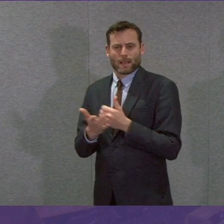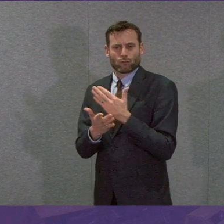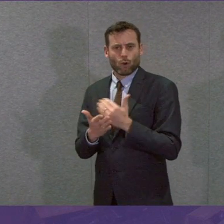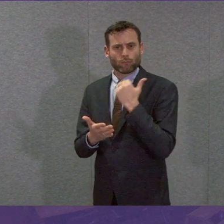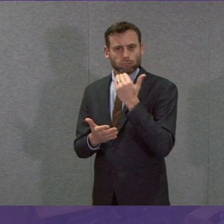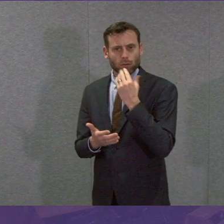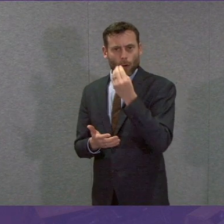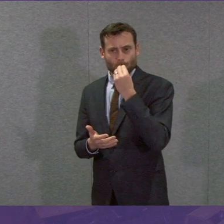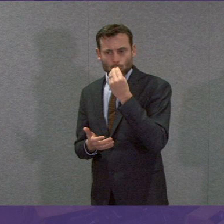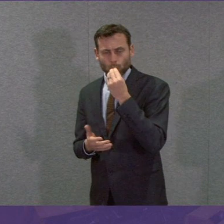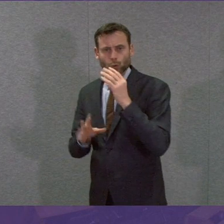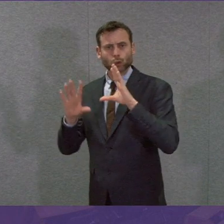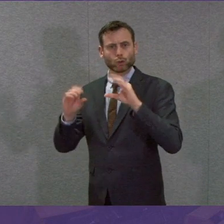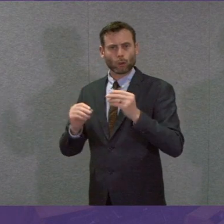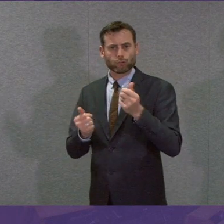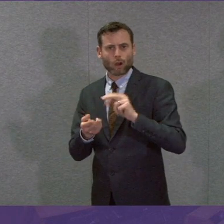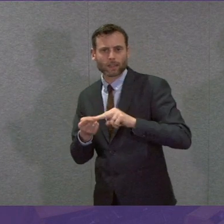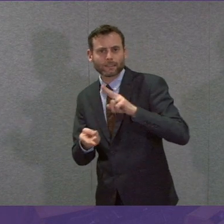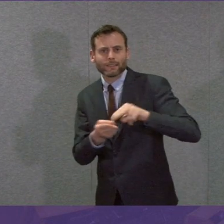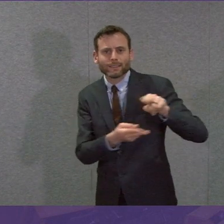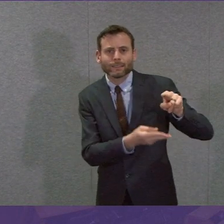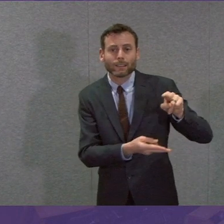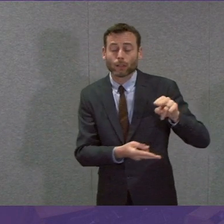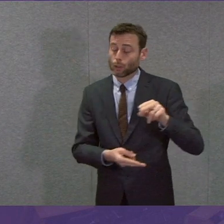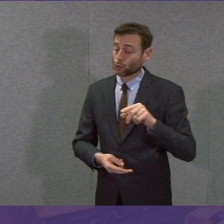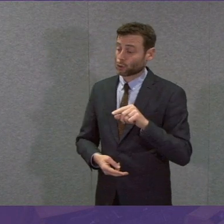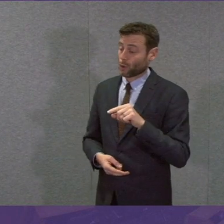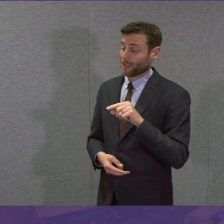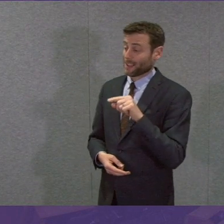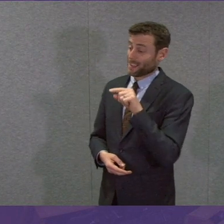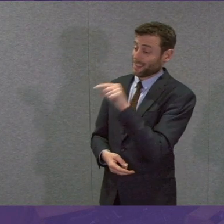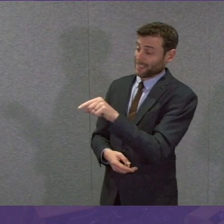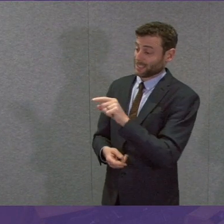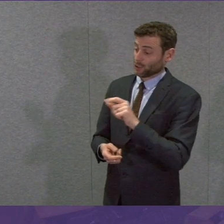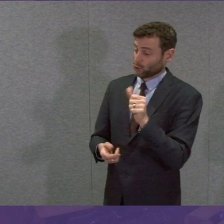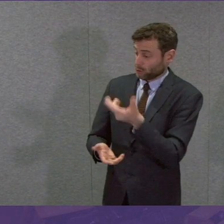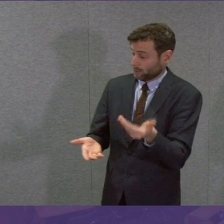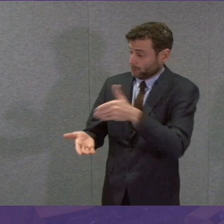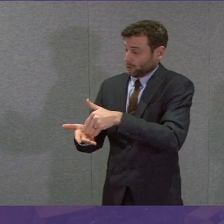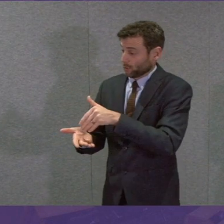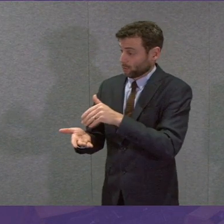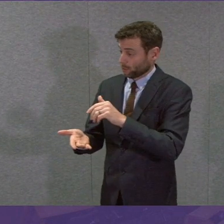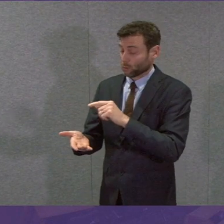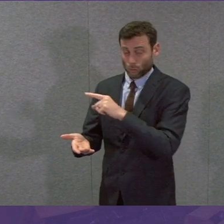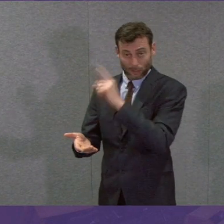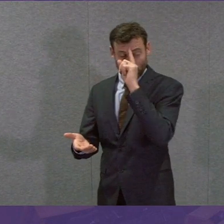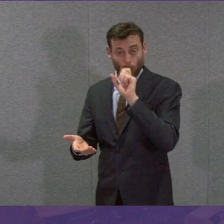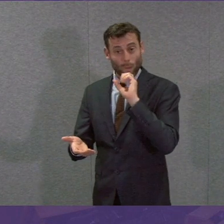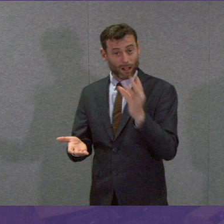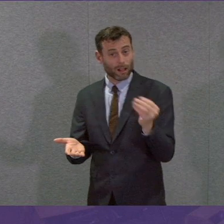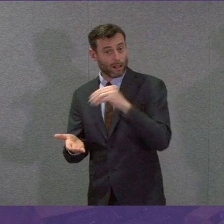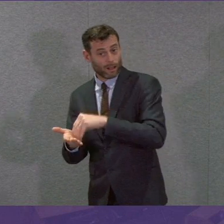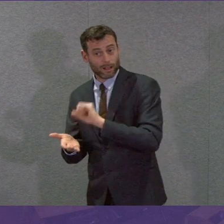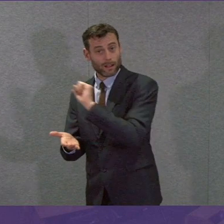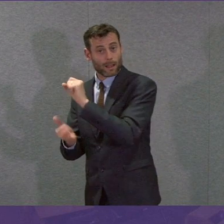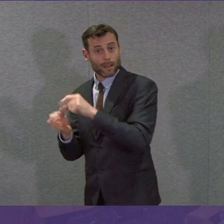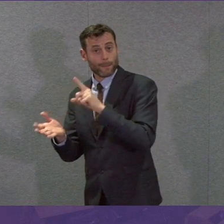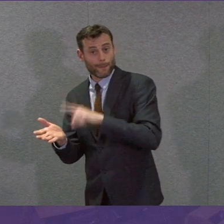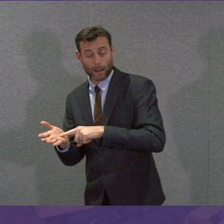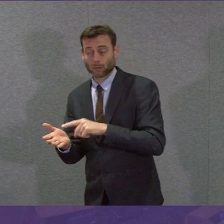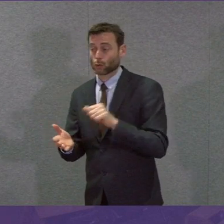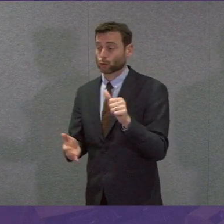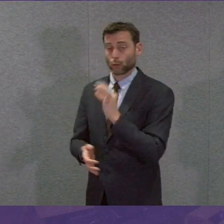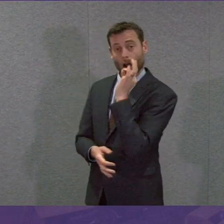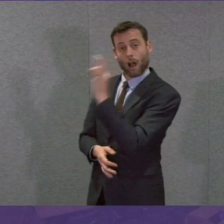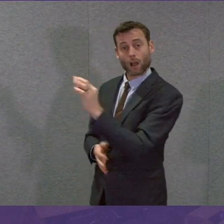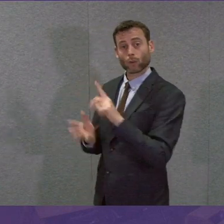prevent price gouging. Does the Cabinet Secretary agree that these changes would be welcome in the bill, and will he join us in urging the UK Government to